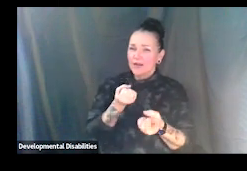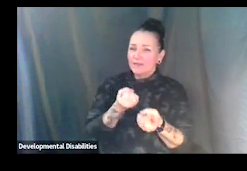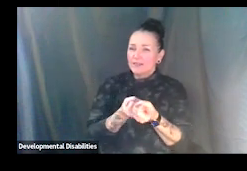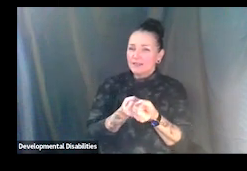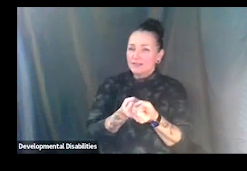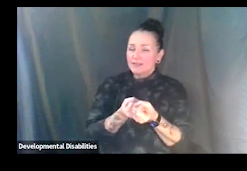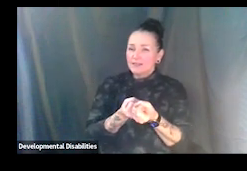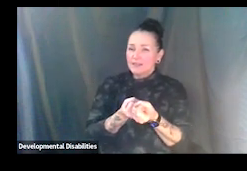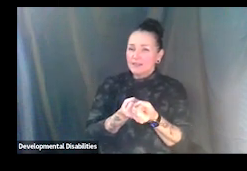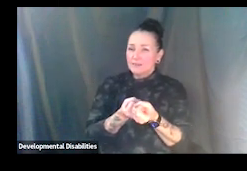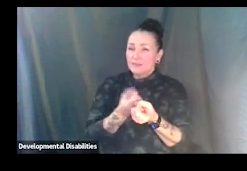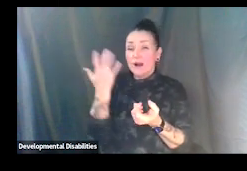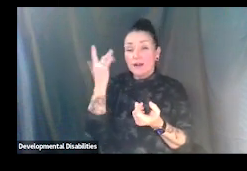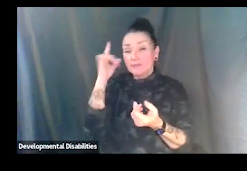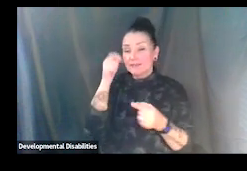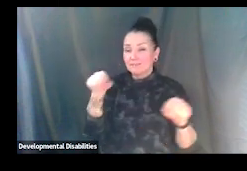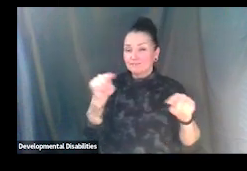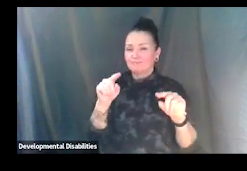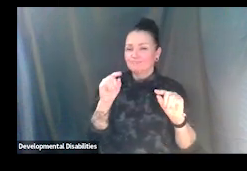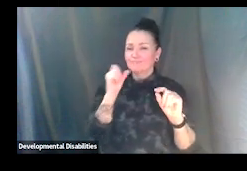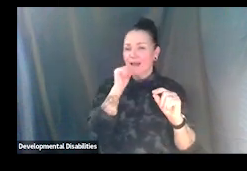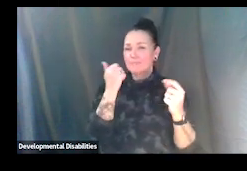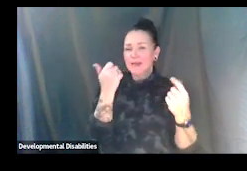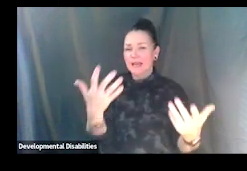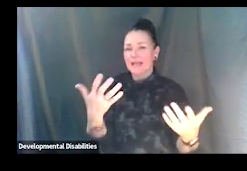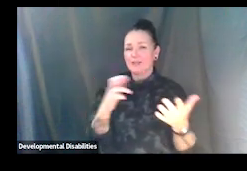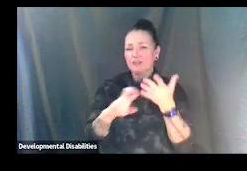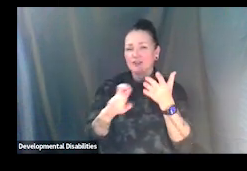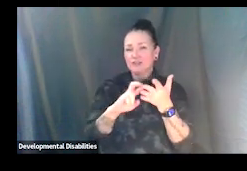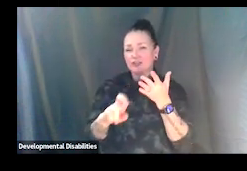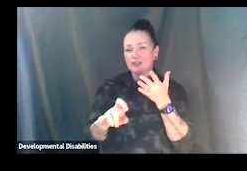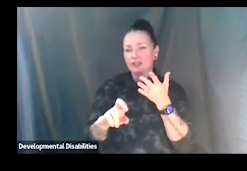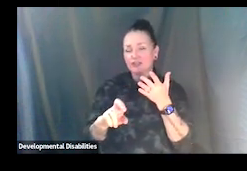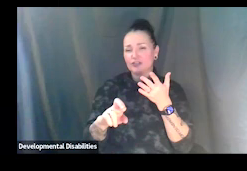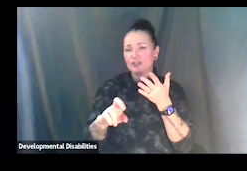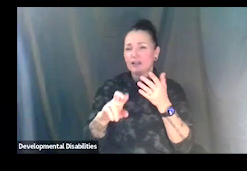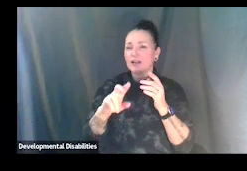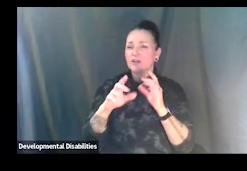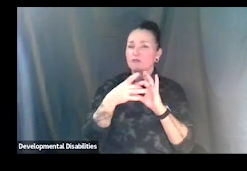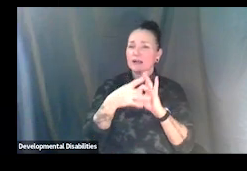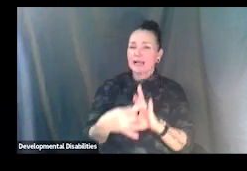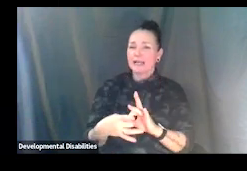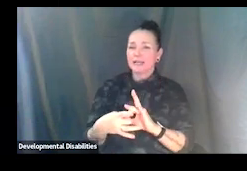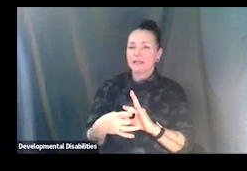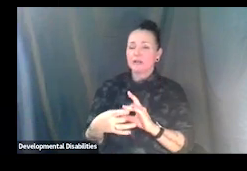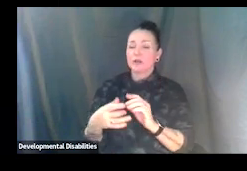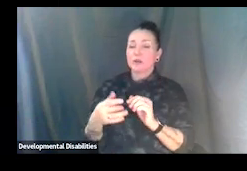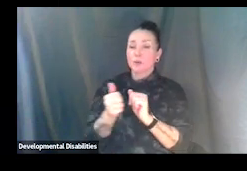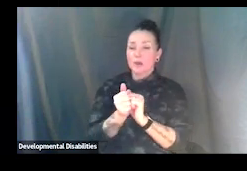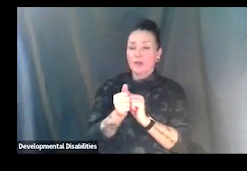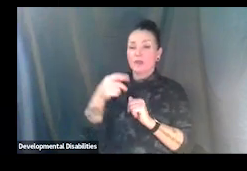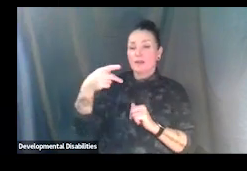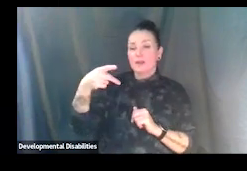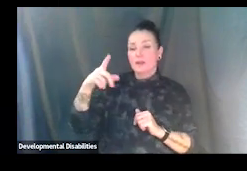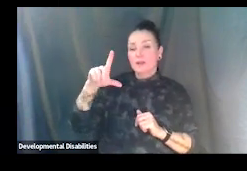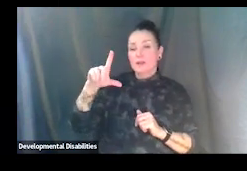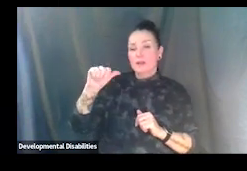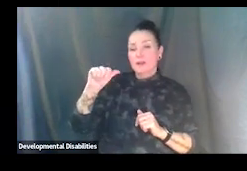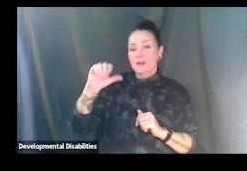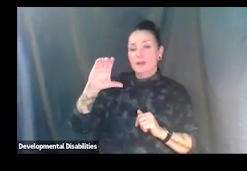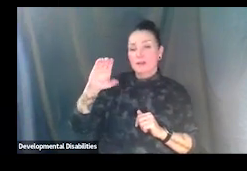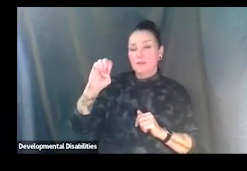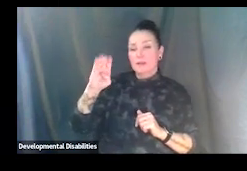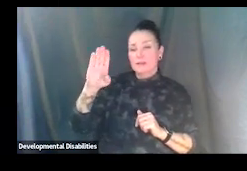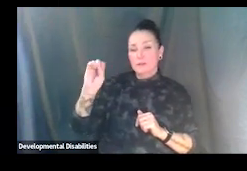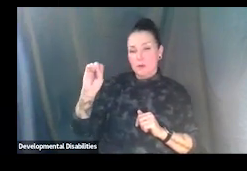same overall project, and some are going to be review articles. There's not a lot of evidence to support it. There's some, but it's not